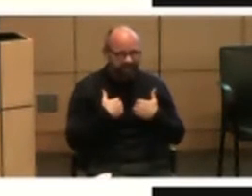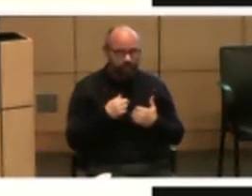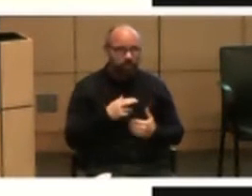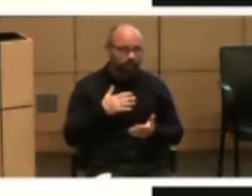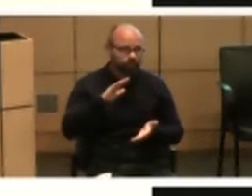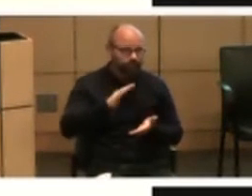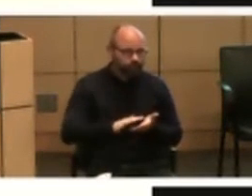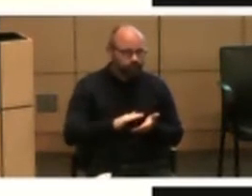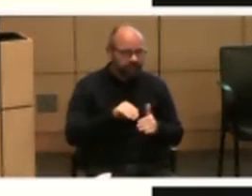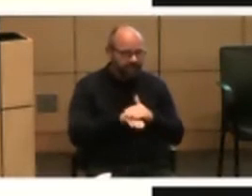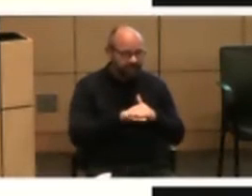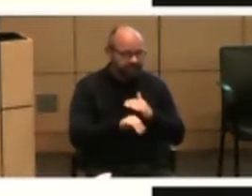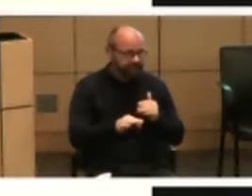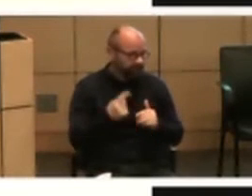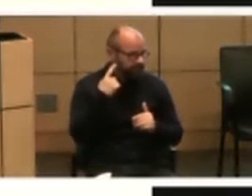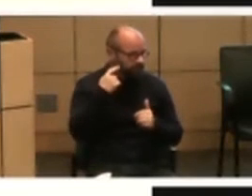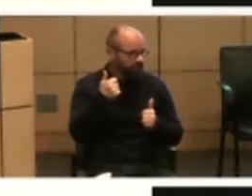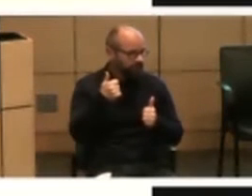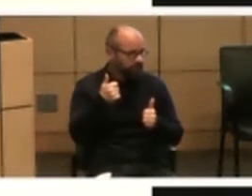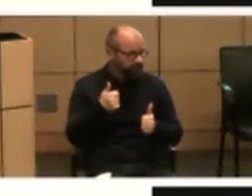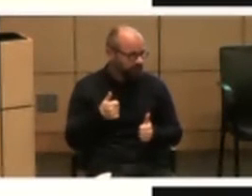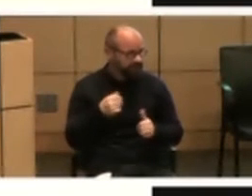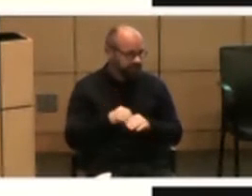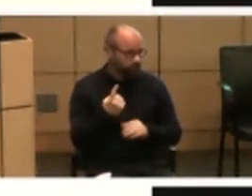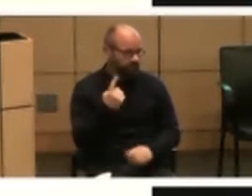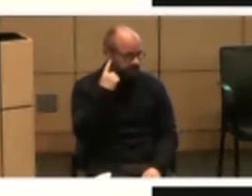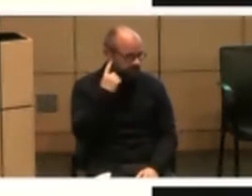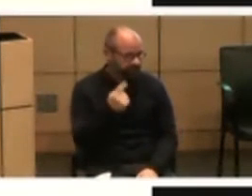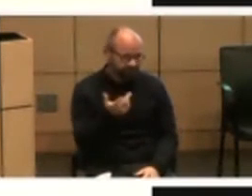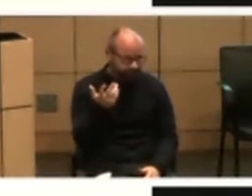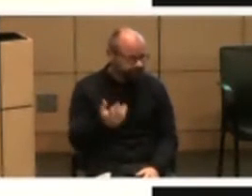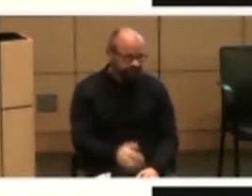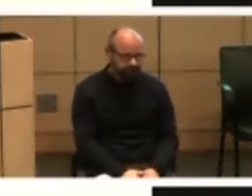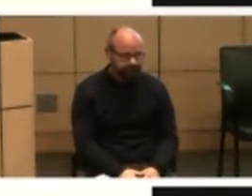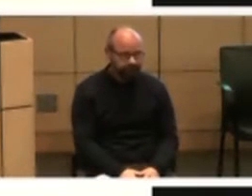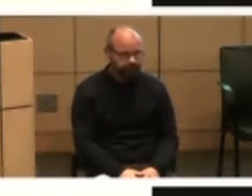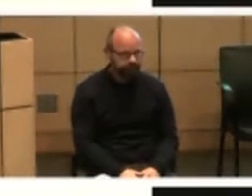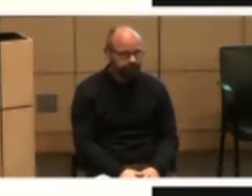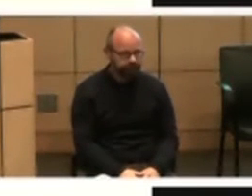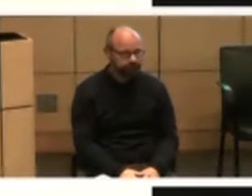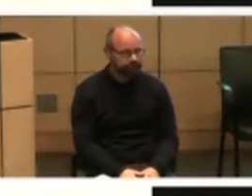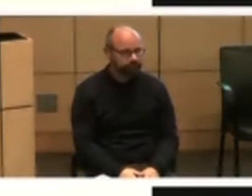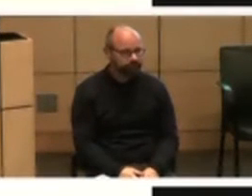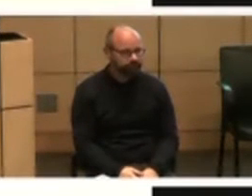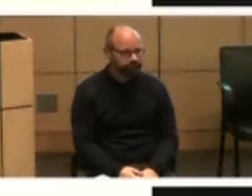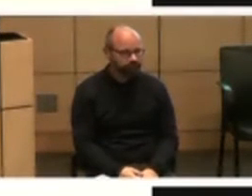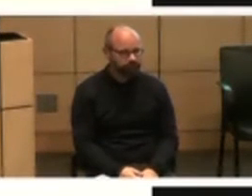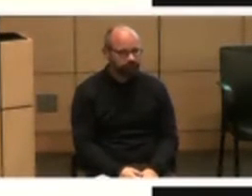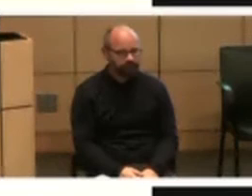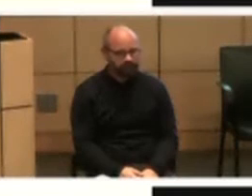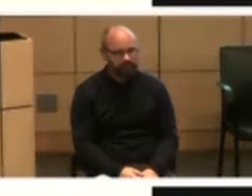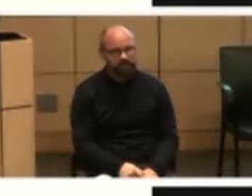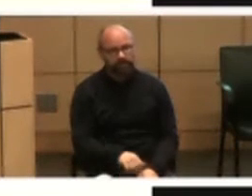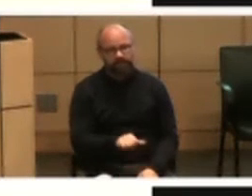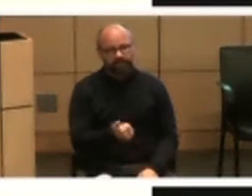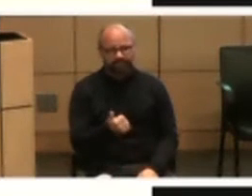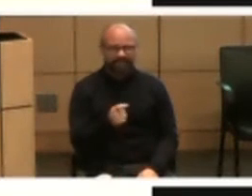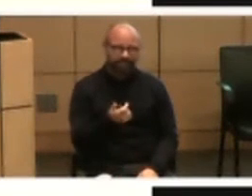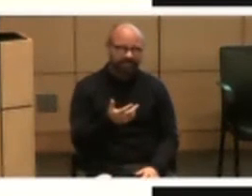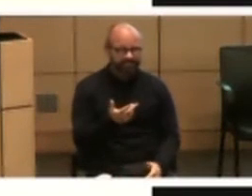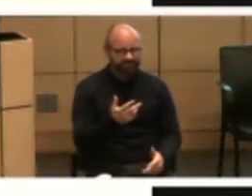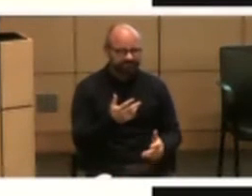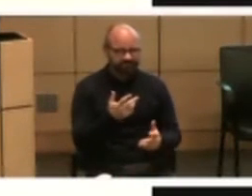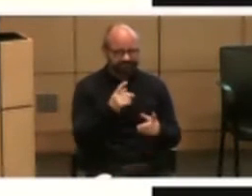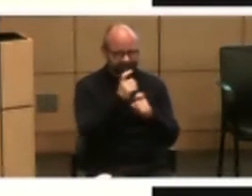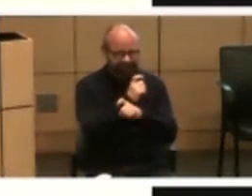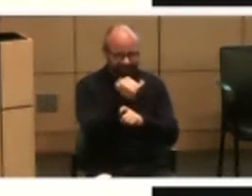to if you have hearing loss in one ear, okay? The other thing, and this is sort of a confusing idea to get around, but I think is really critical,